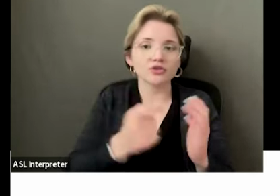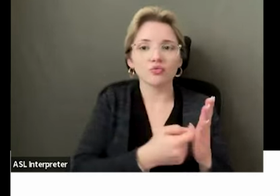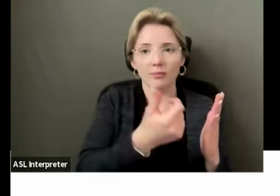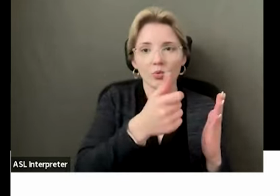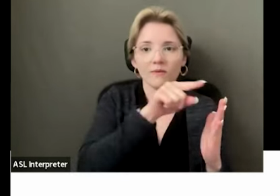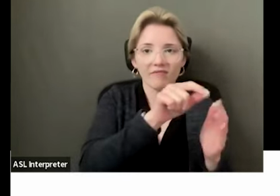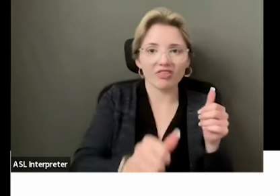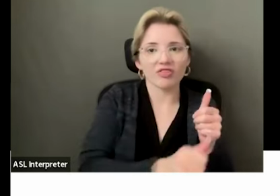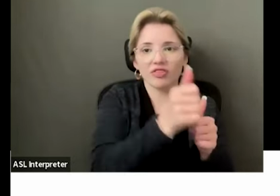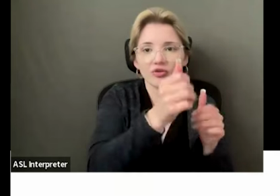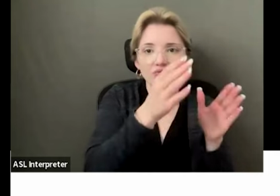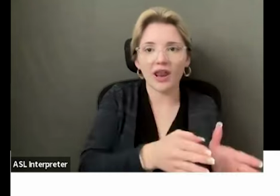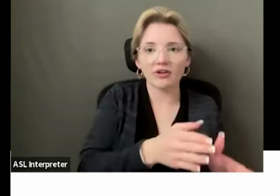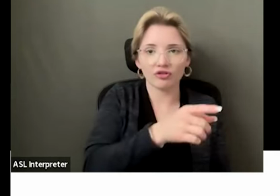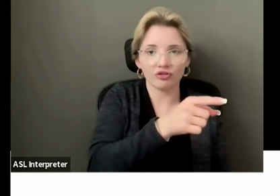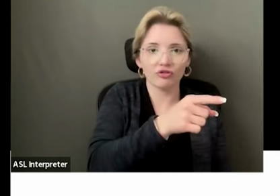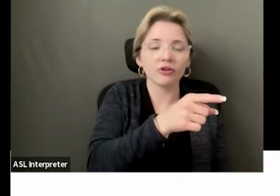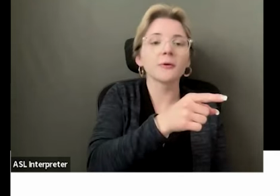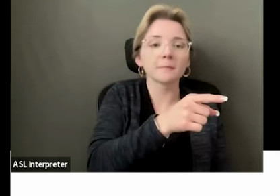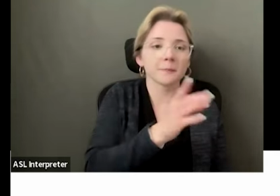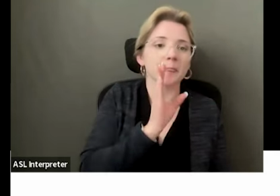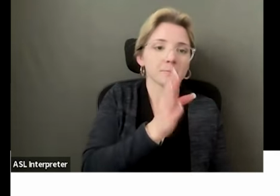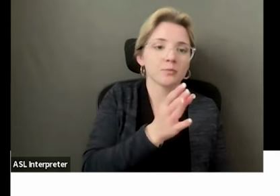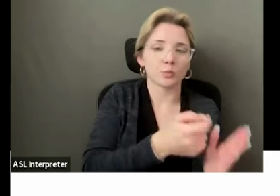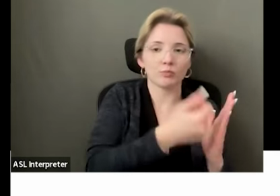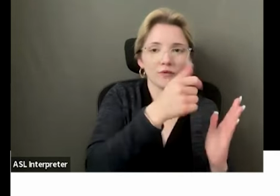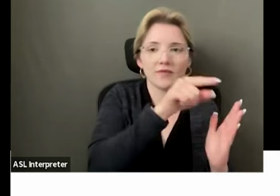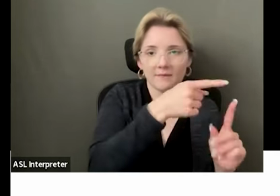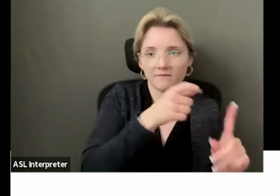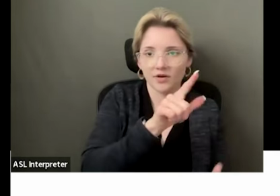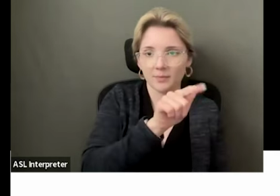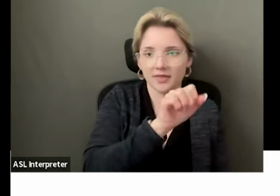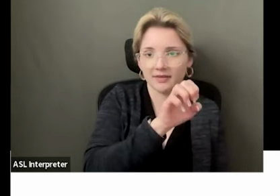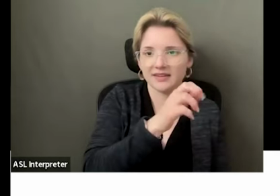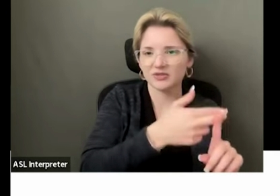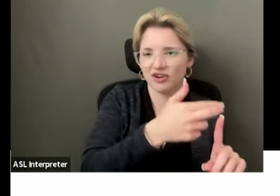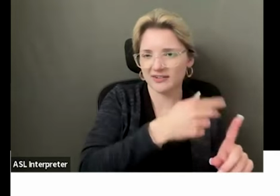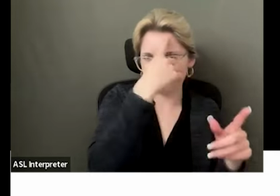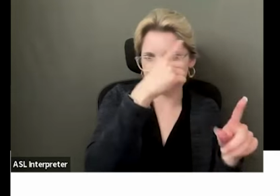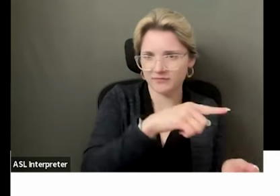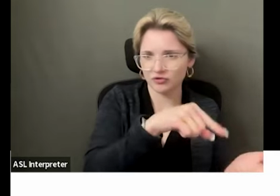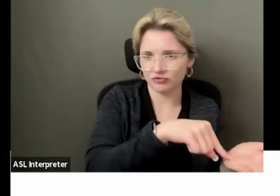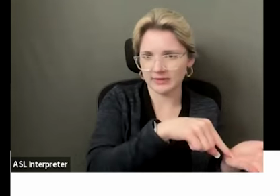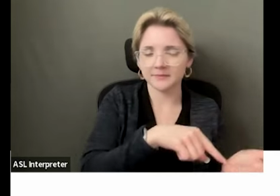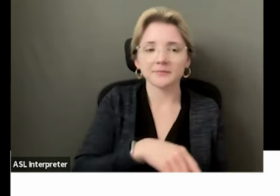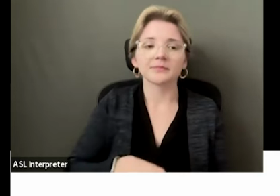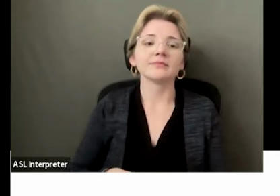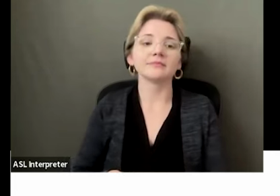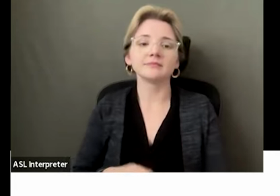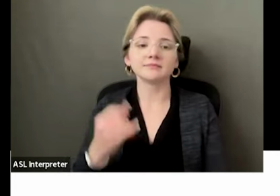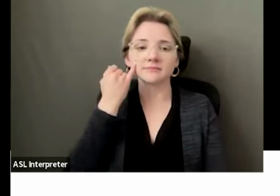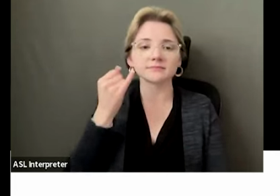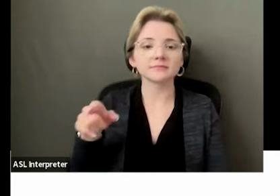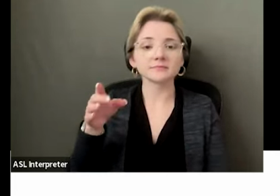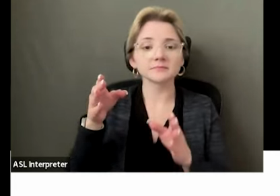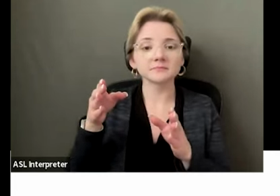from the housing unit. So that is always an option. Obviously there's safety considerations depending on if that person is still living there and